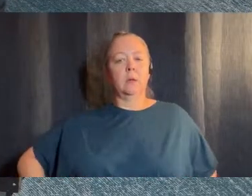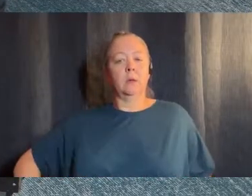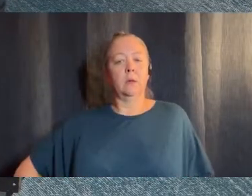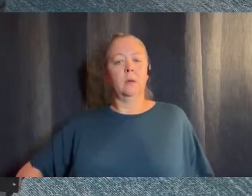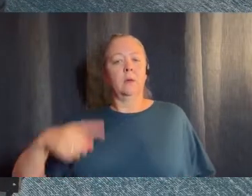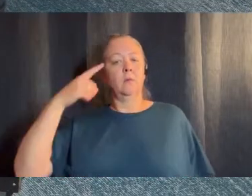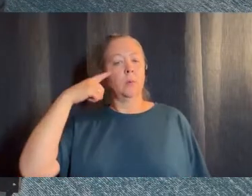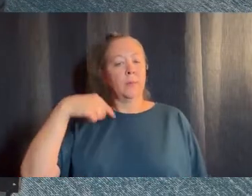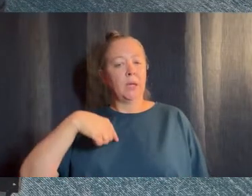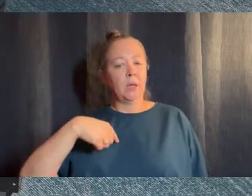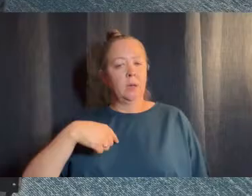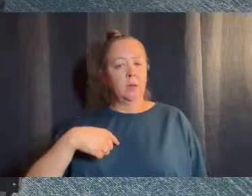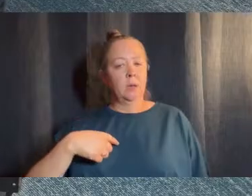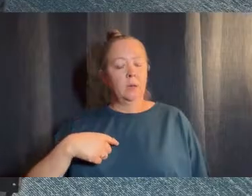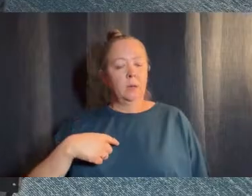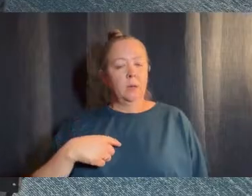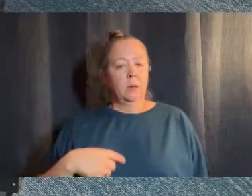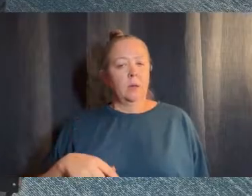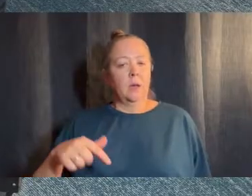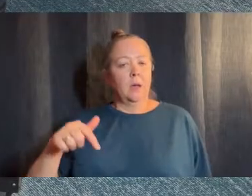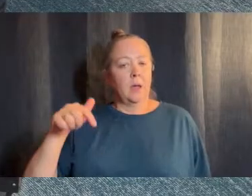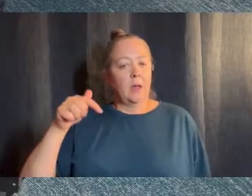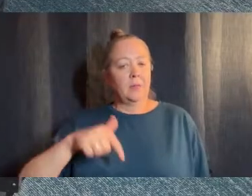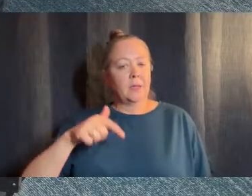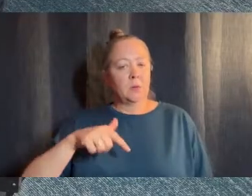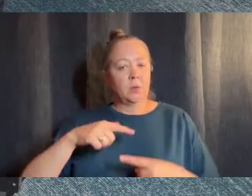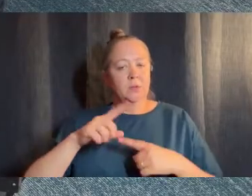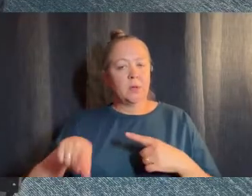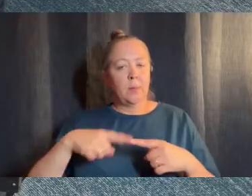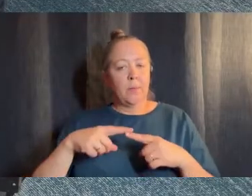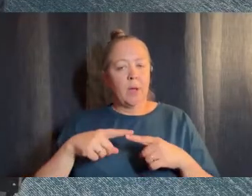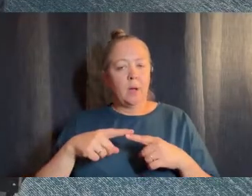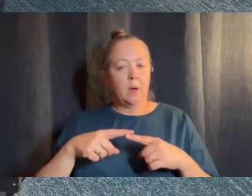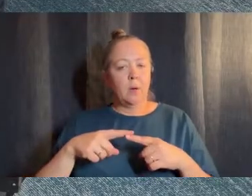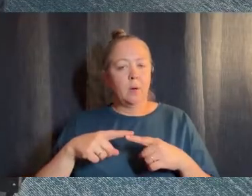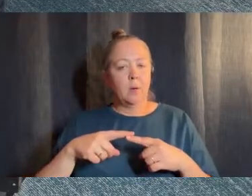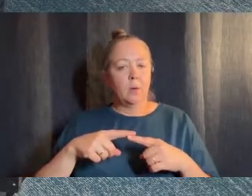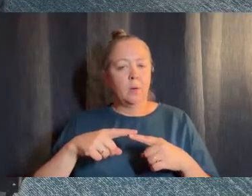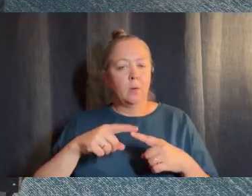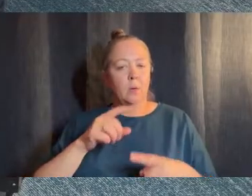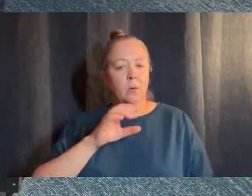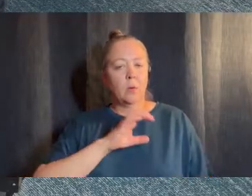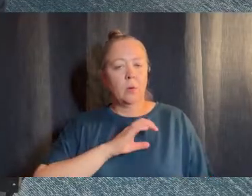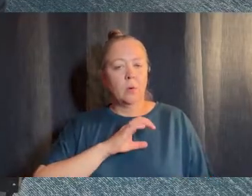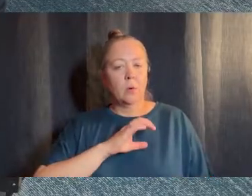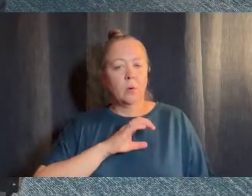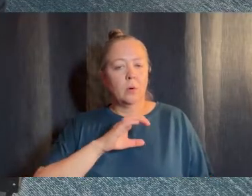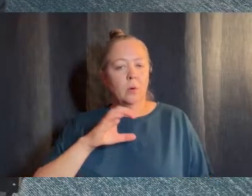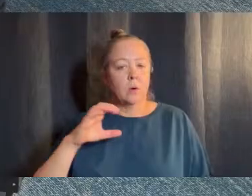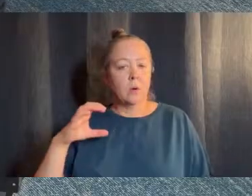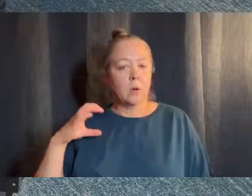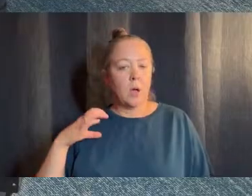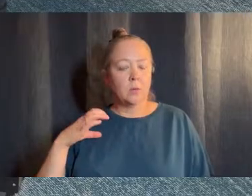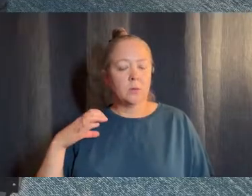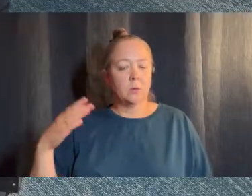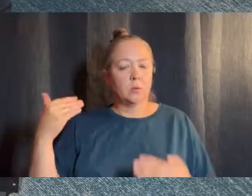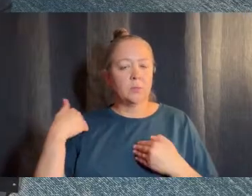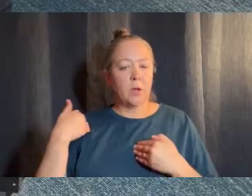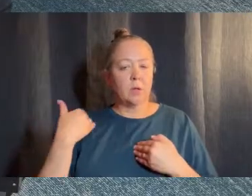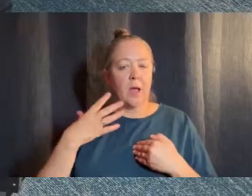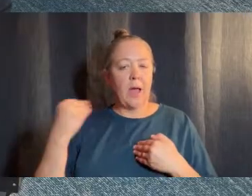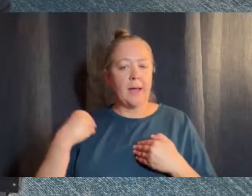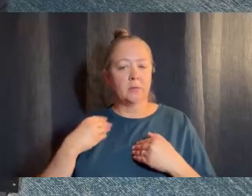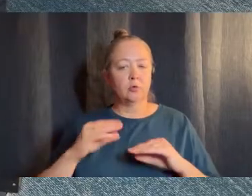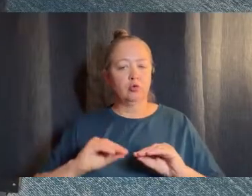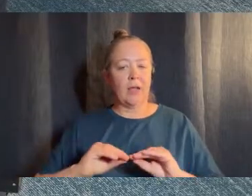a matter of councilmanic responsibility and transparency.